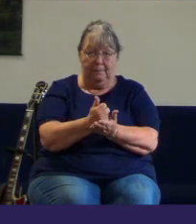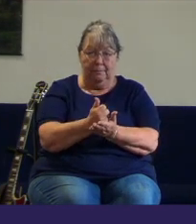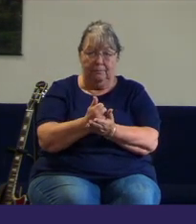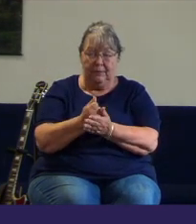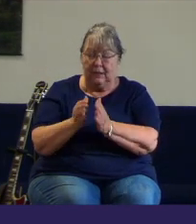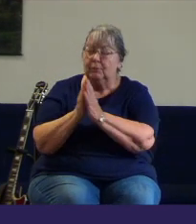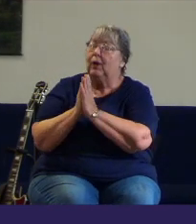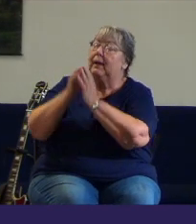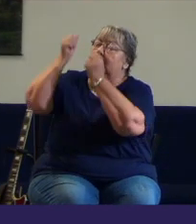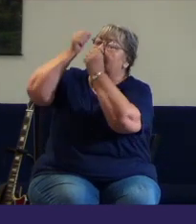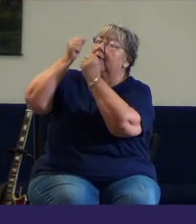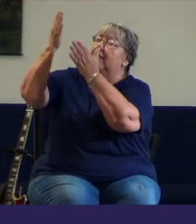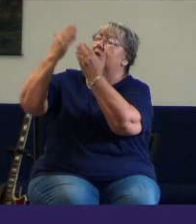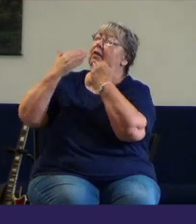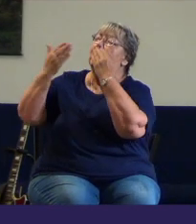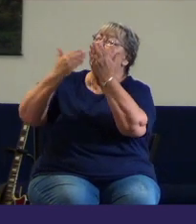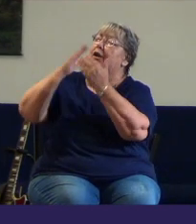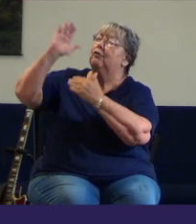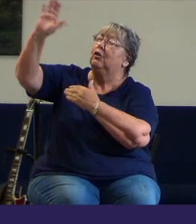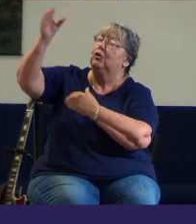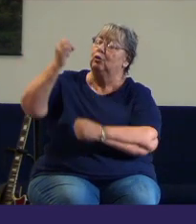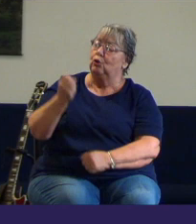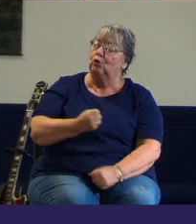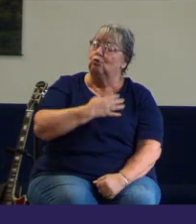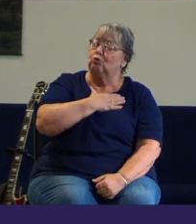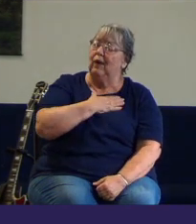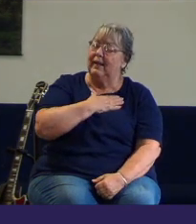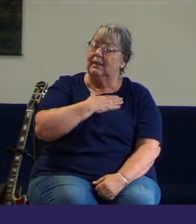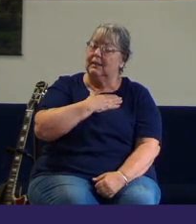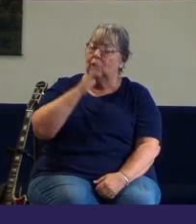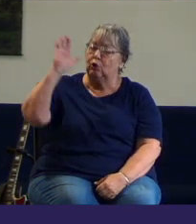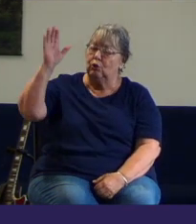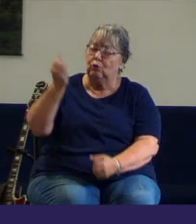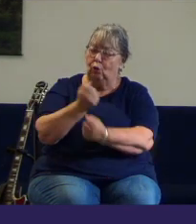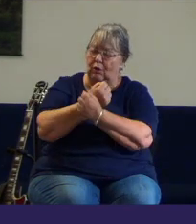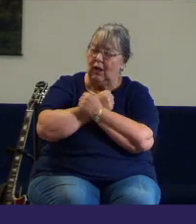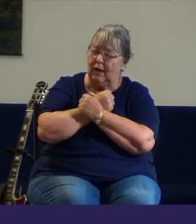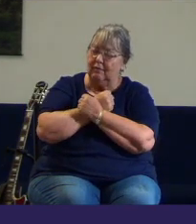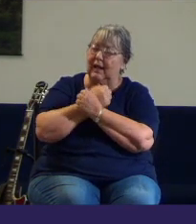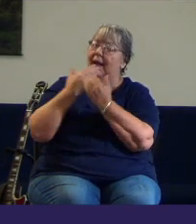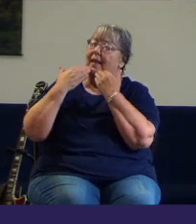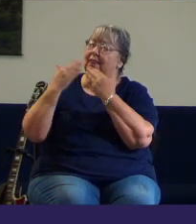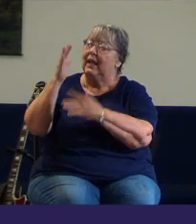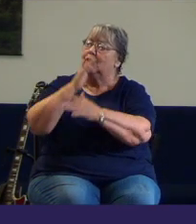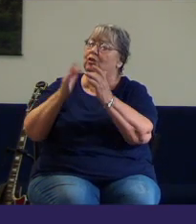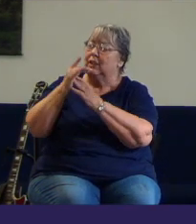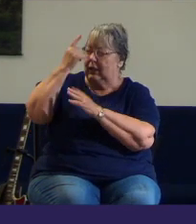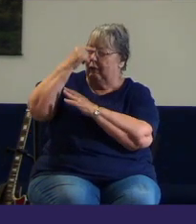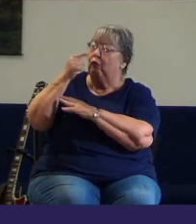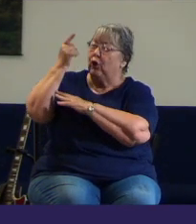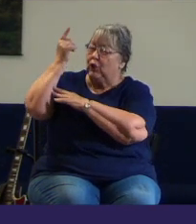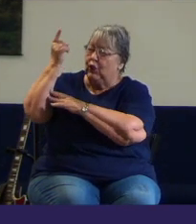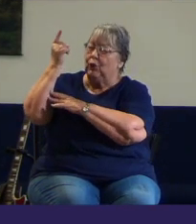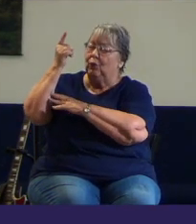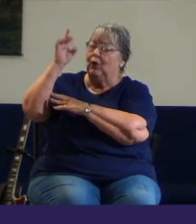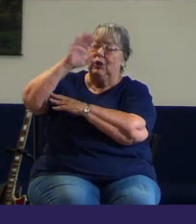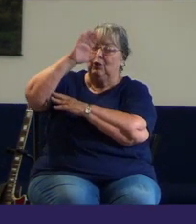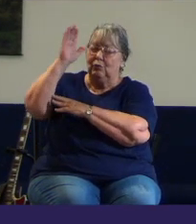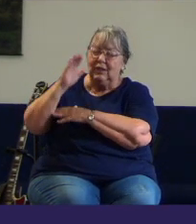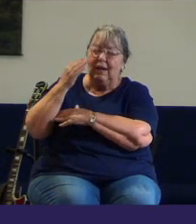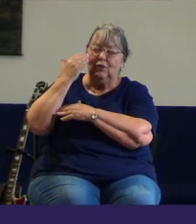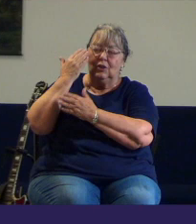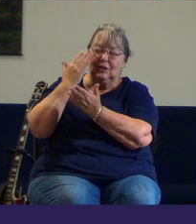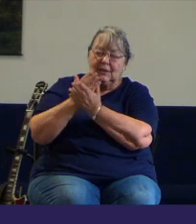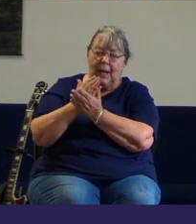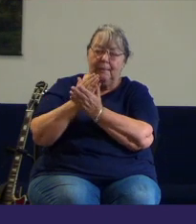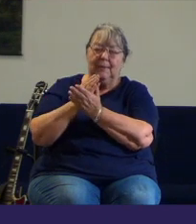Let's pray. Father, thank You for Your grace and love. Thank You again, Jesus, for You. Thank You for You. Jesus, You will never stop being who You